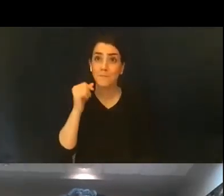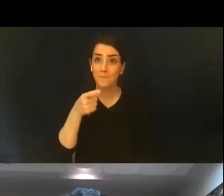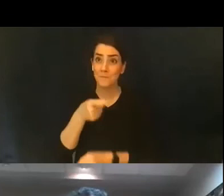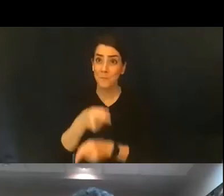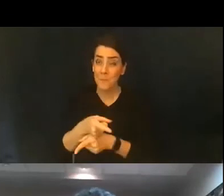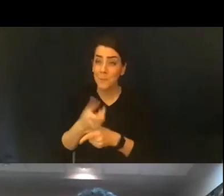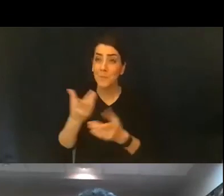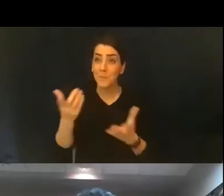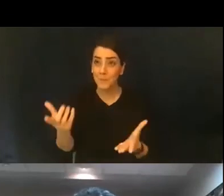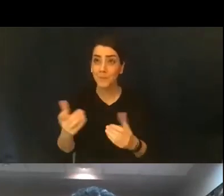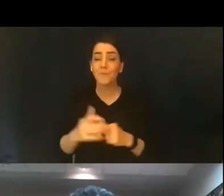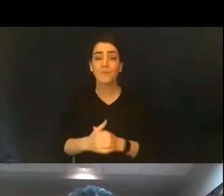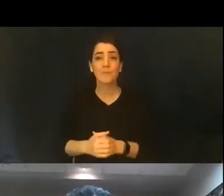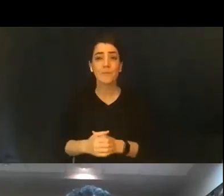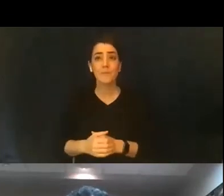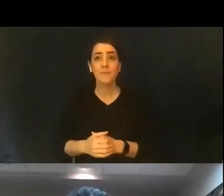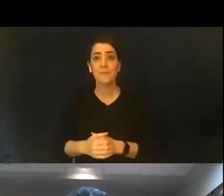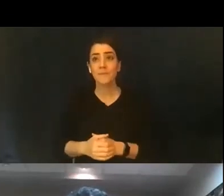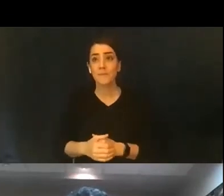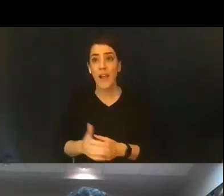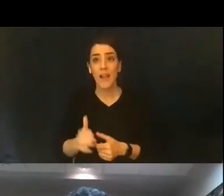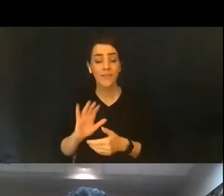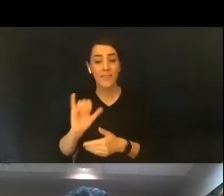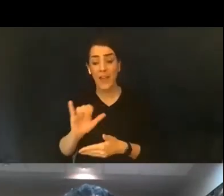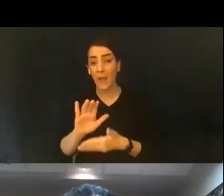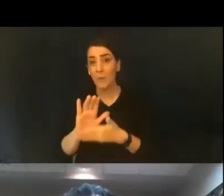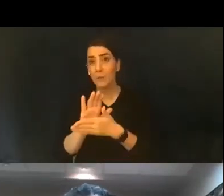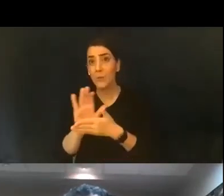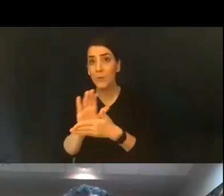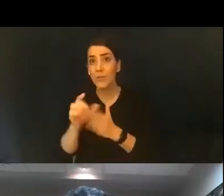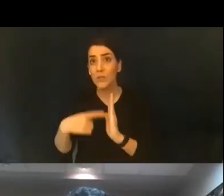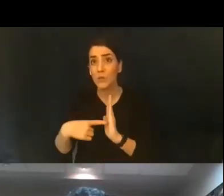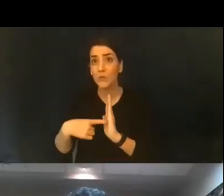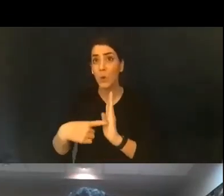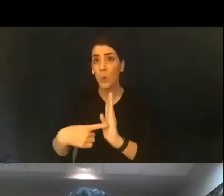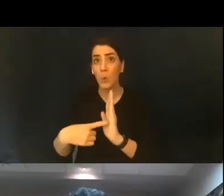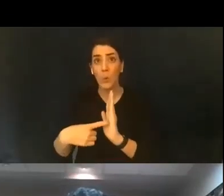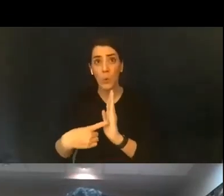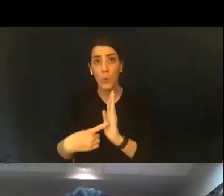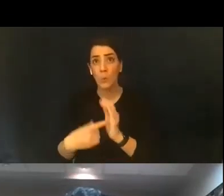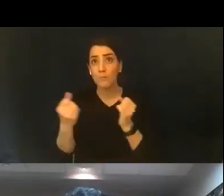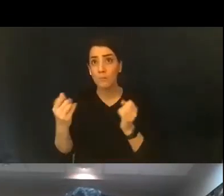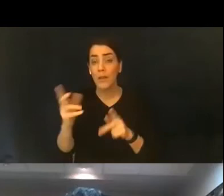shot by members of, by other Cambodians.